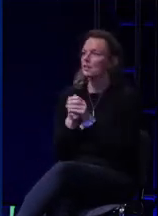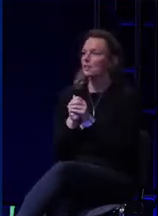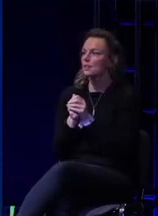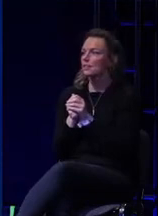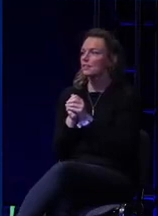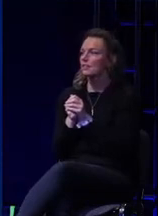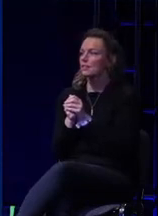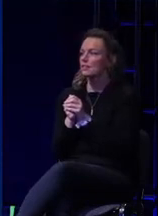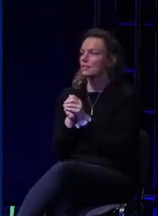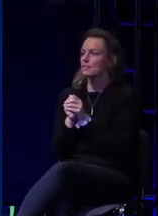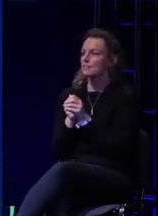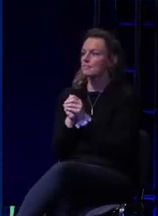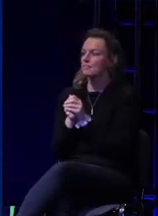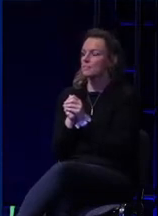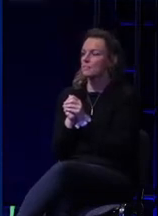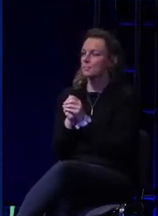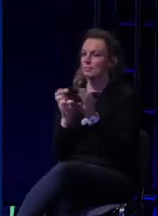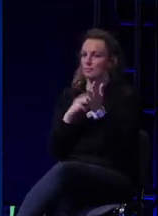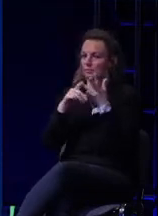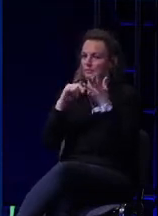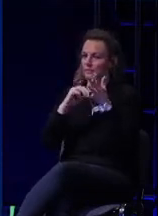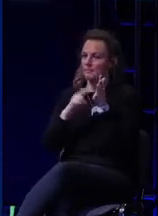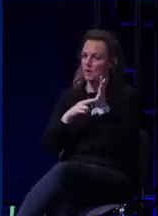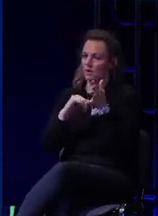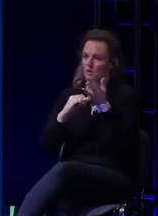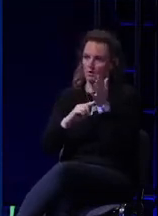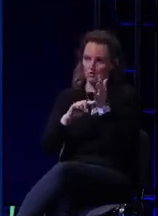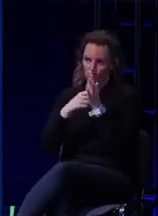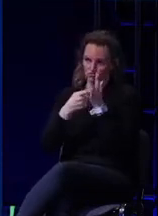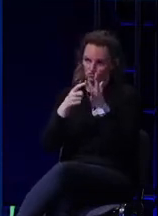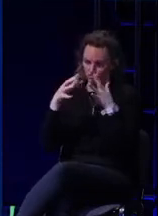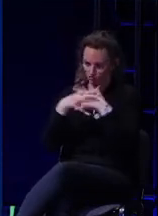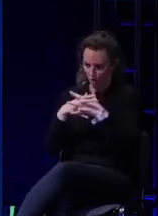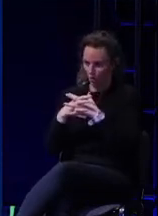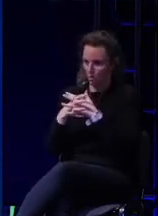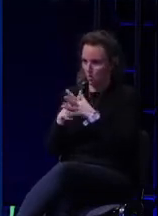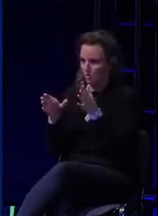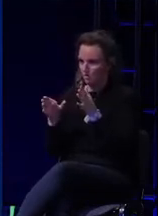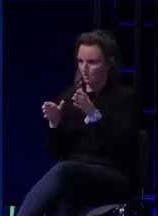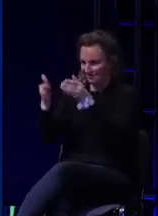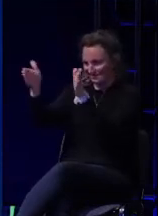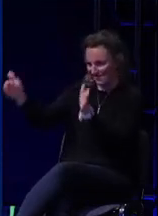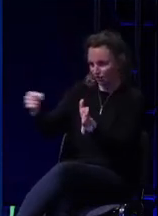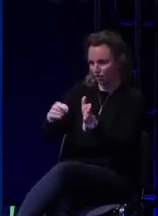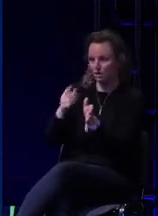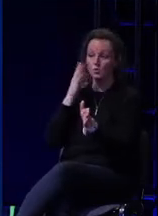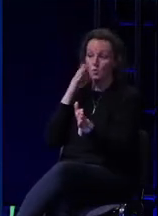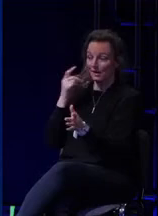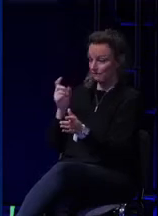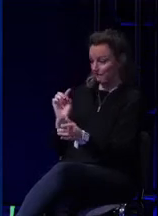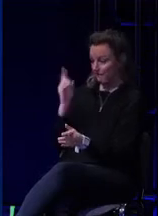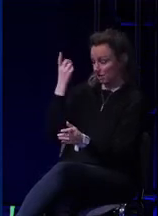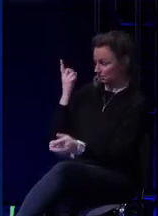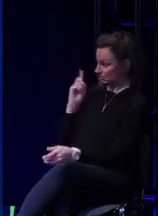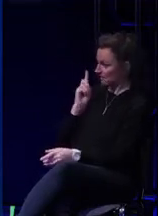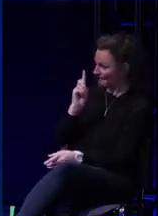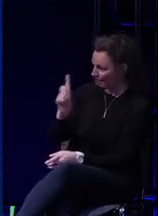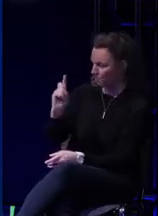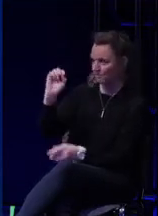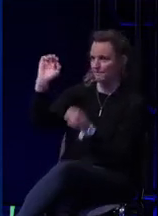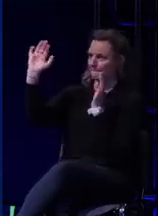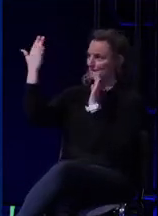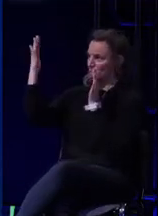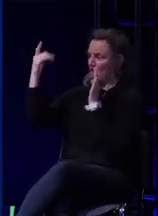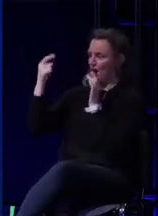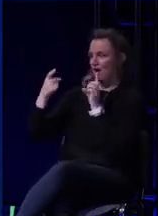Monstro section, where you first come out from the mirror and Elizabeth is on the back. Yeah.